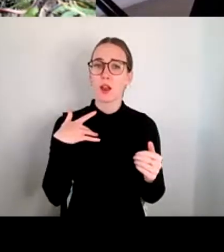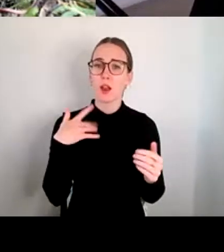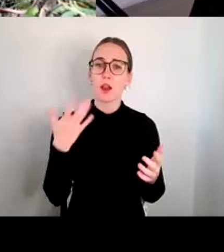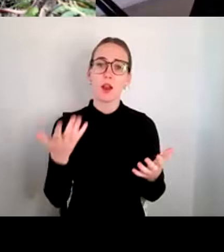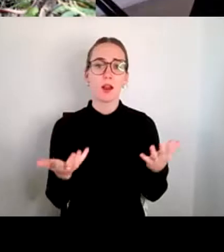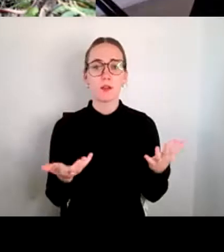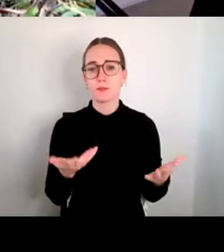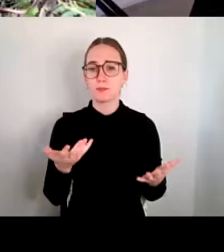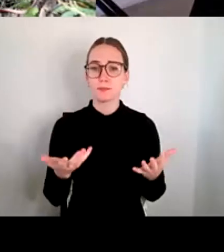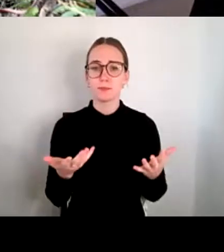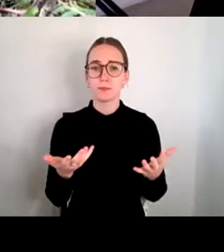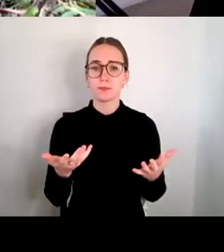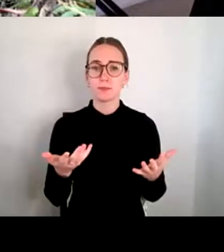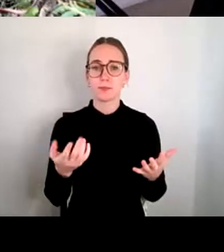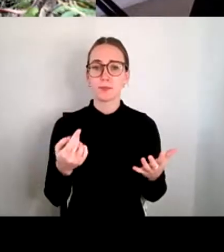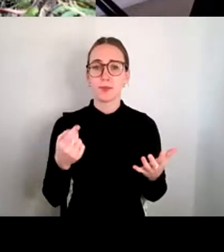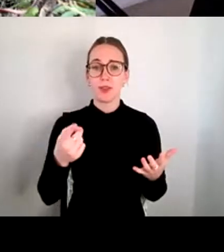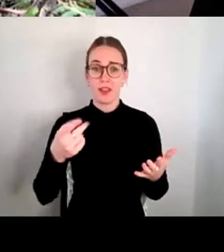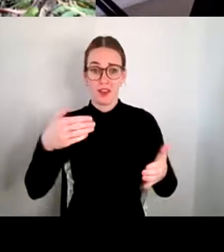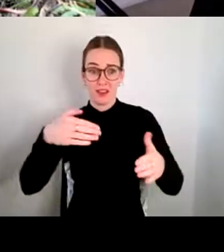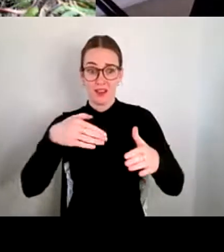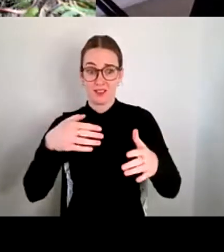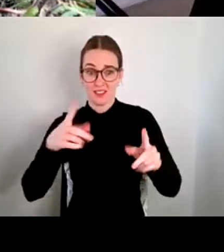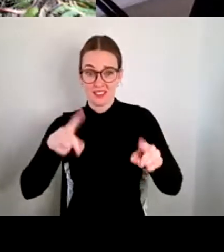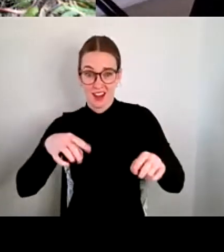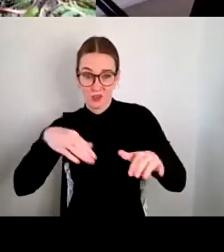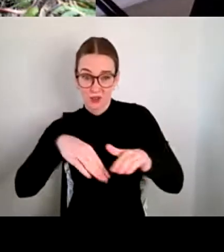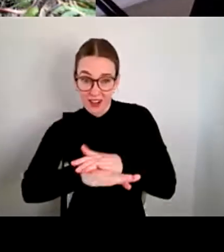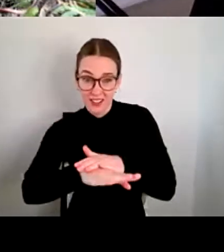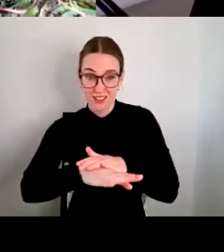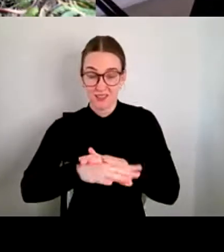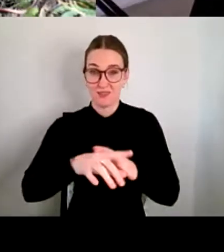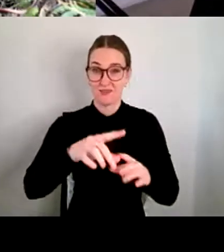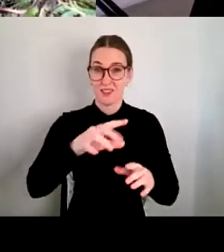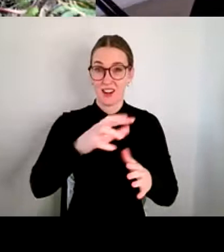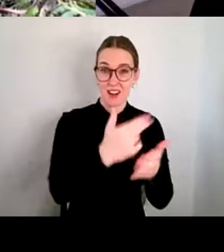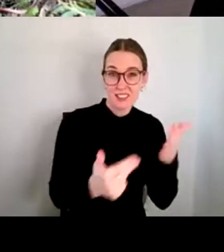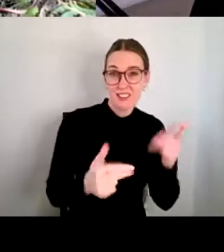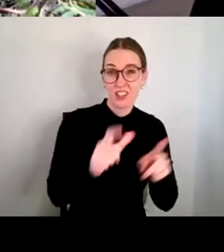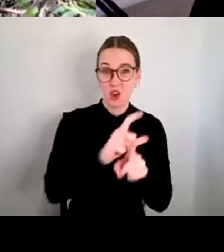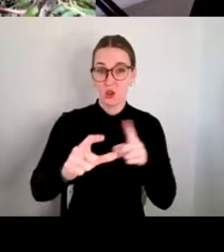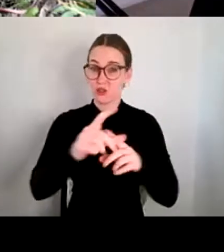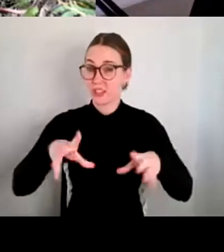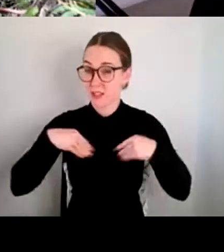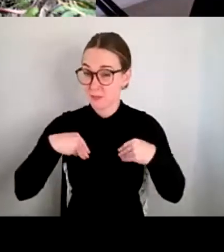a cultural and artistic environment that is more accepting than what you encountered in the 80s?